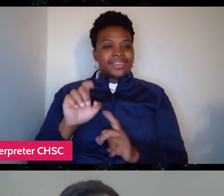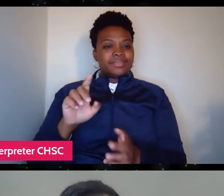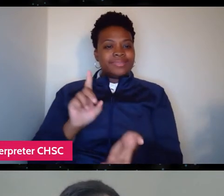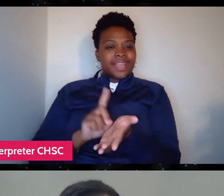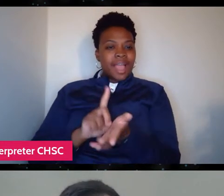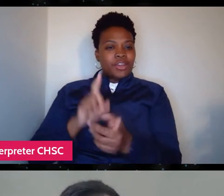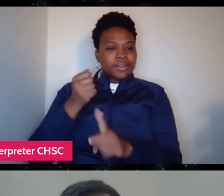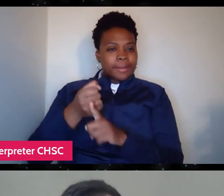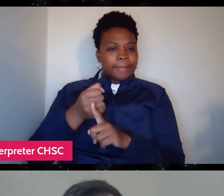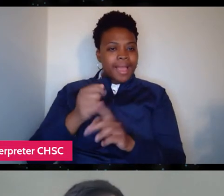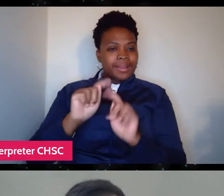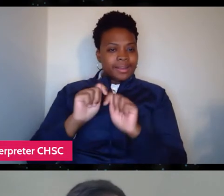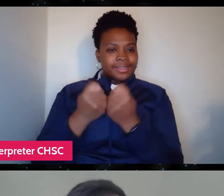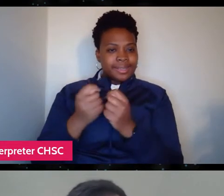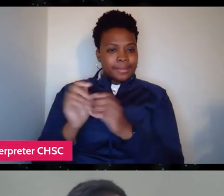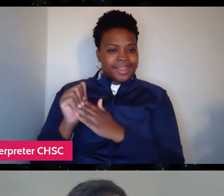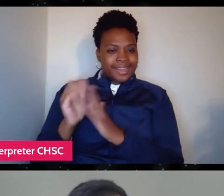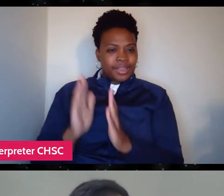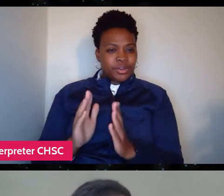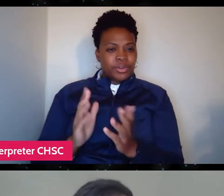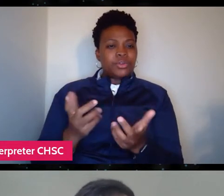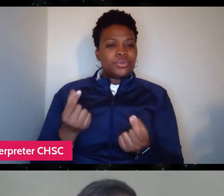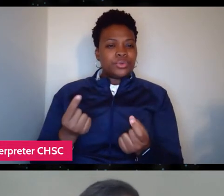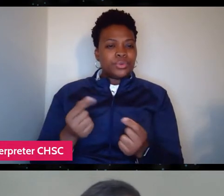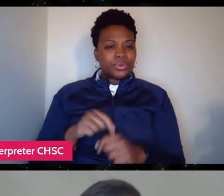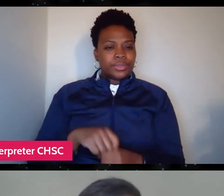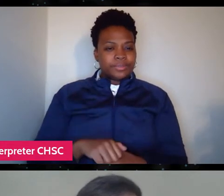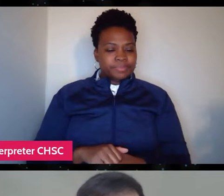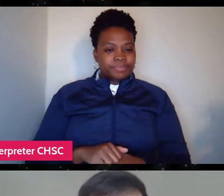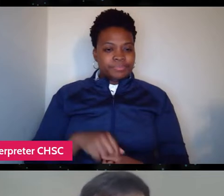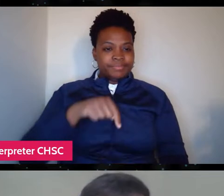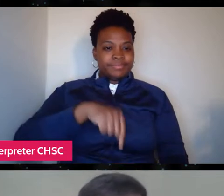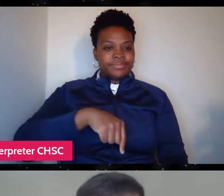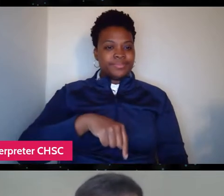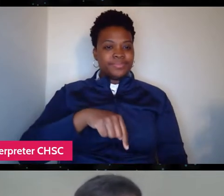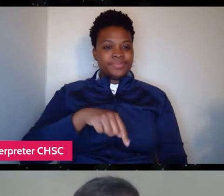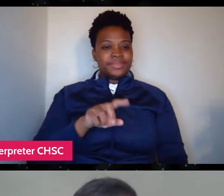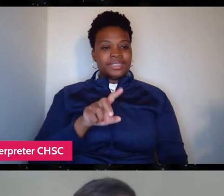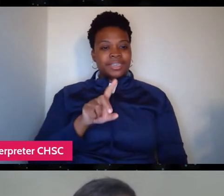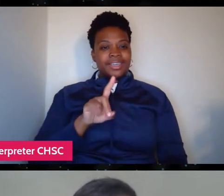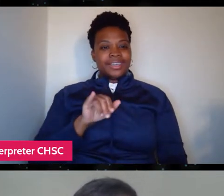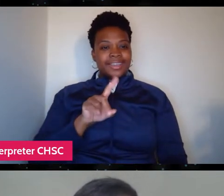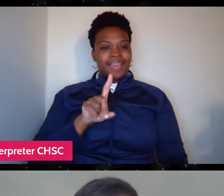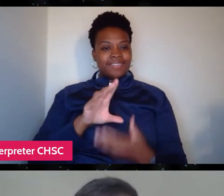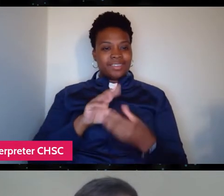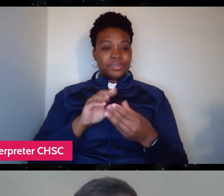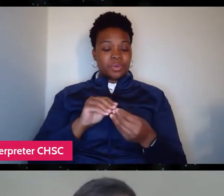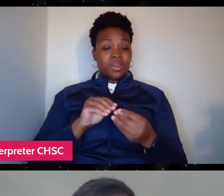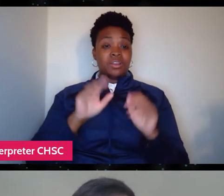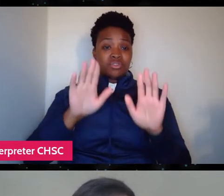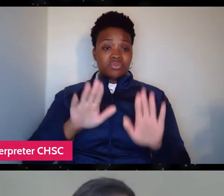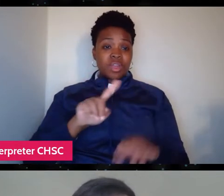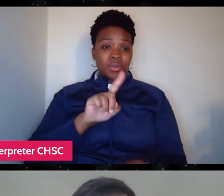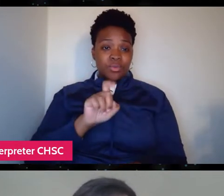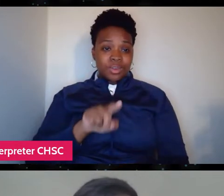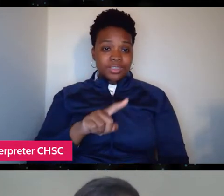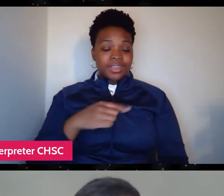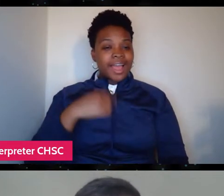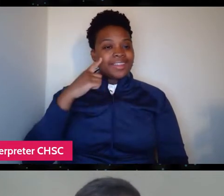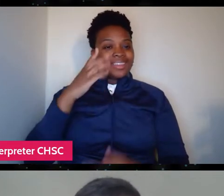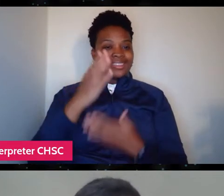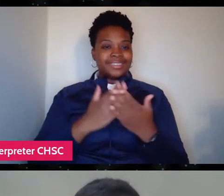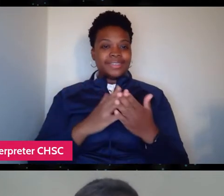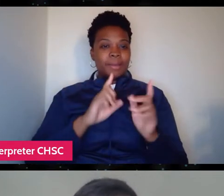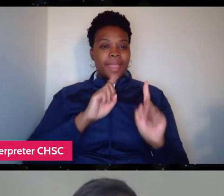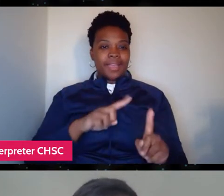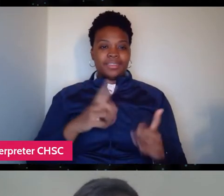the team as a leader. Yeah, it's a great question. And I think some of the answer you've already hit